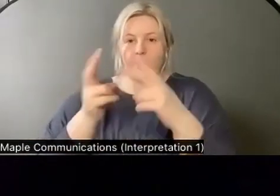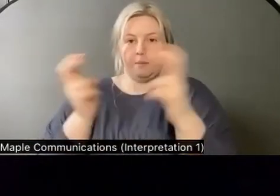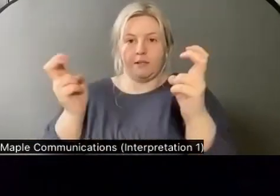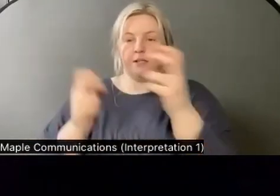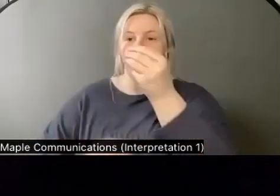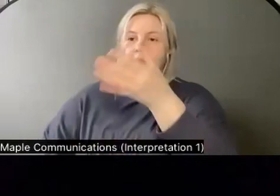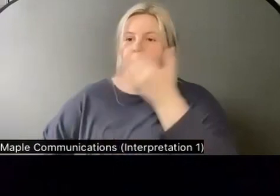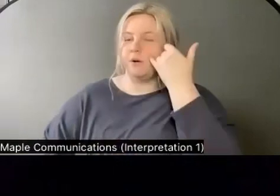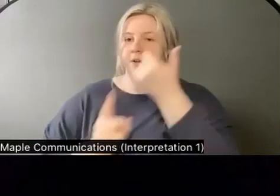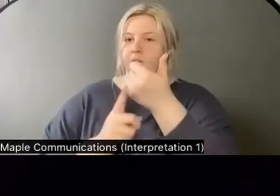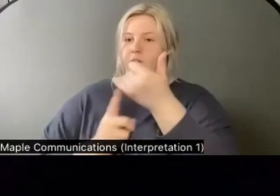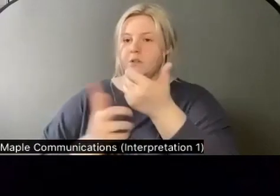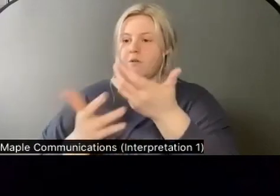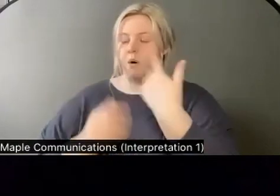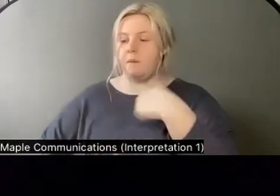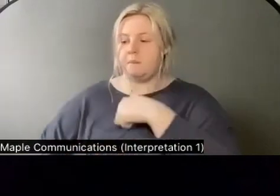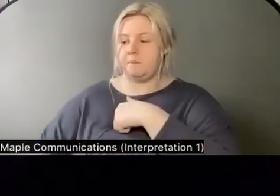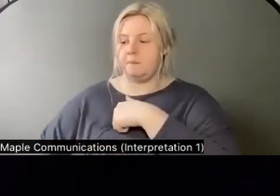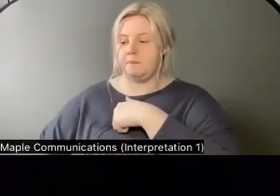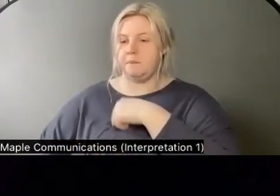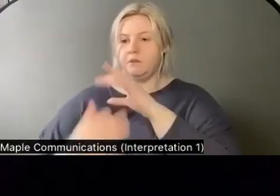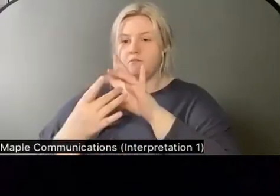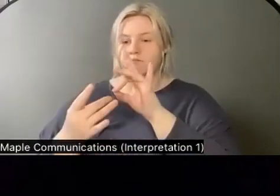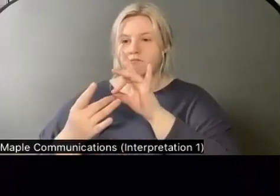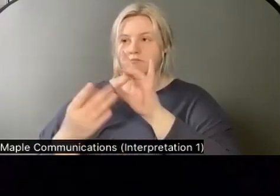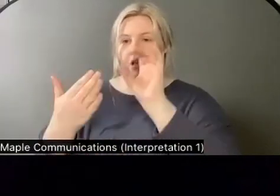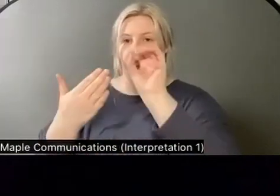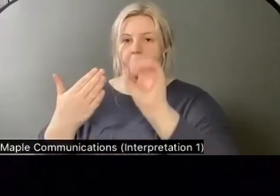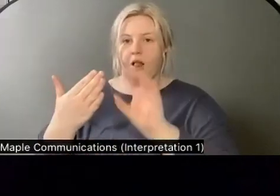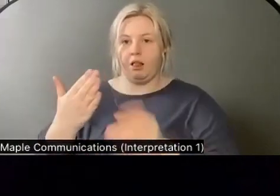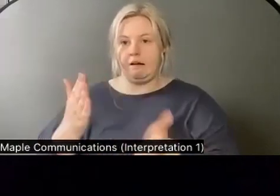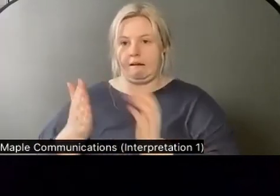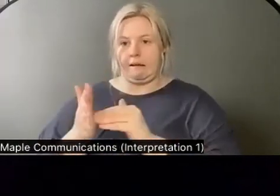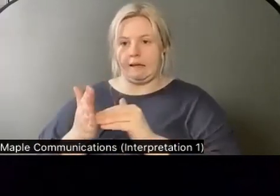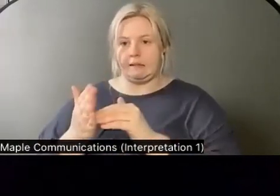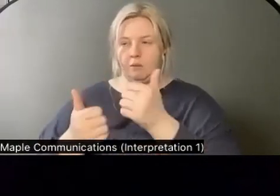to repeat the prompts as well.